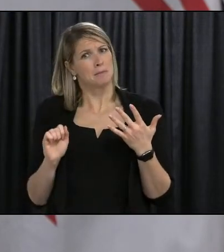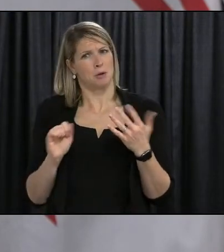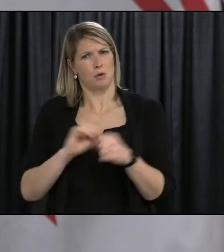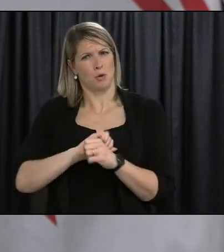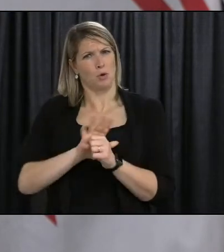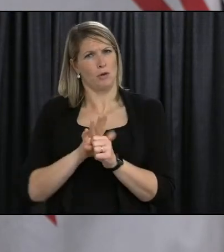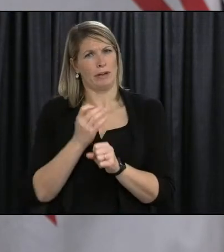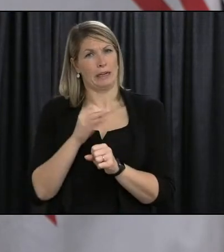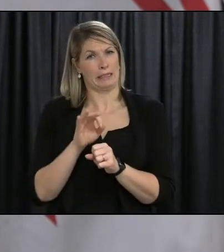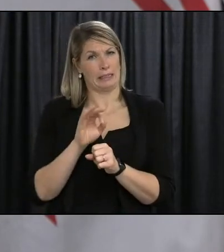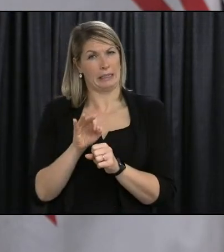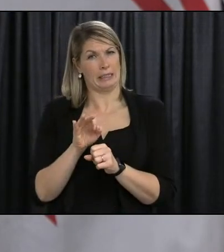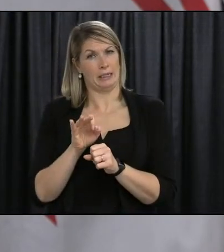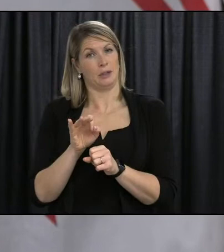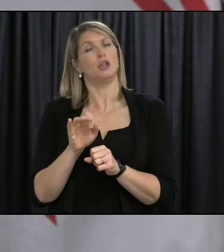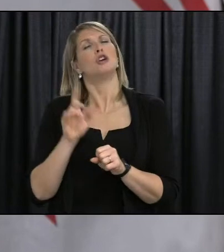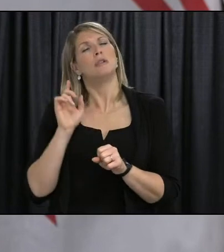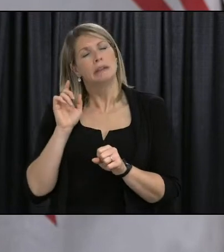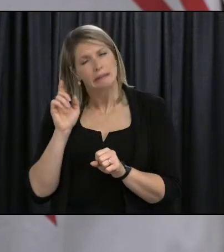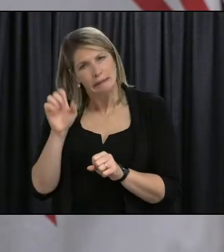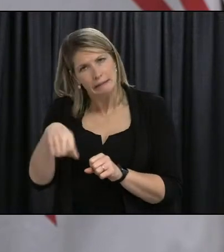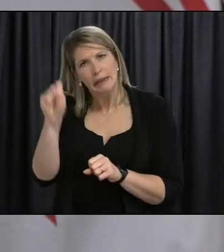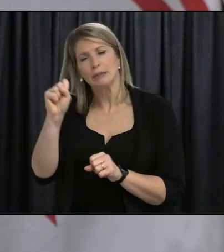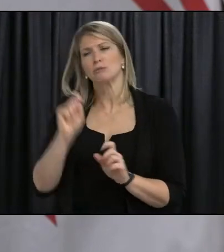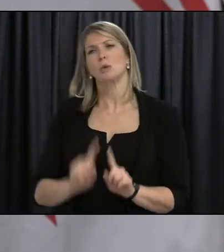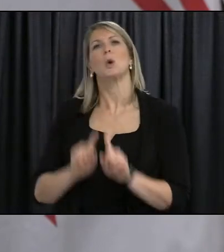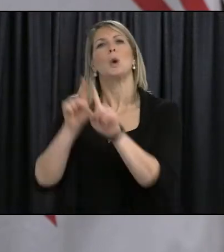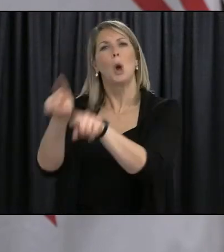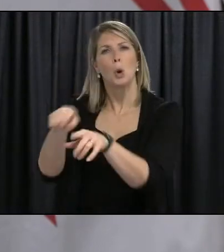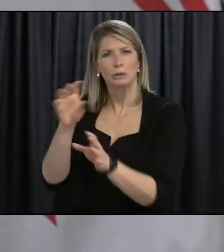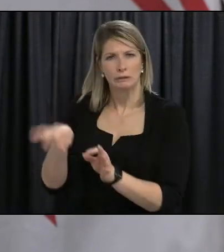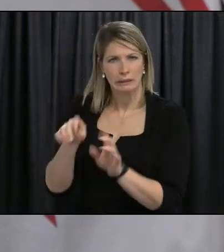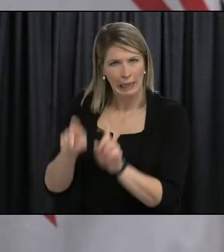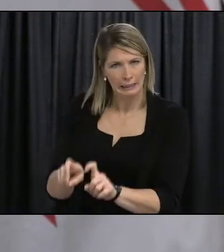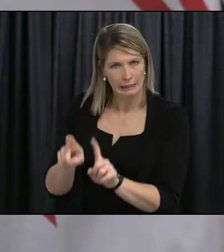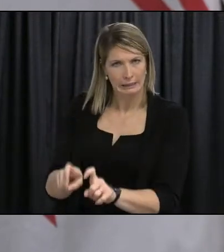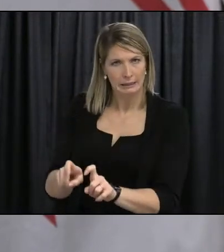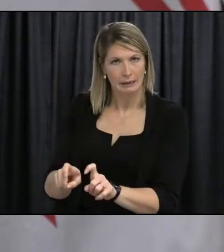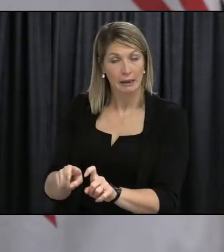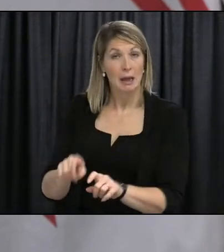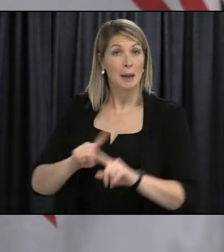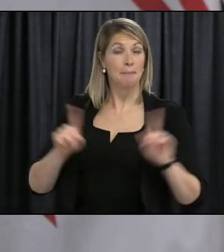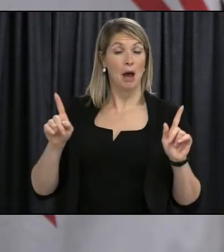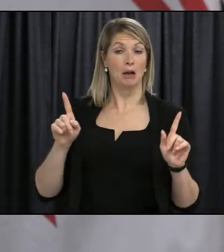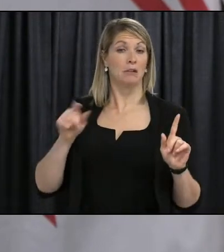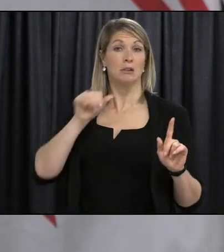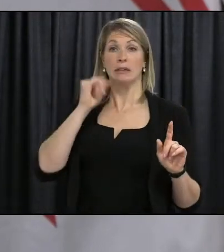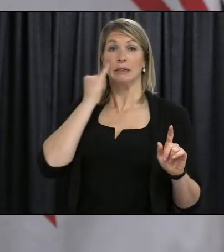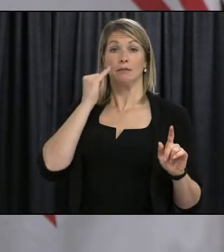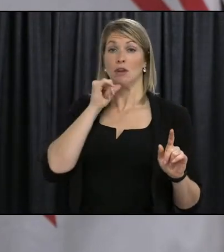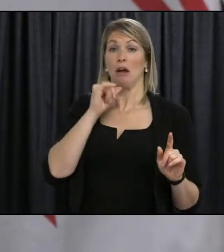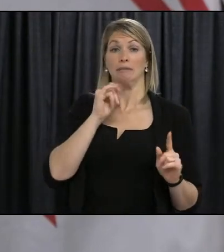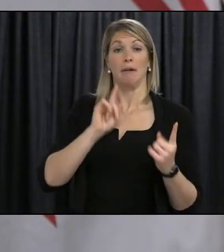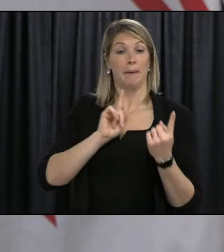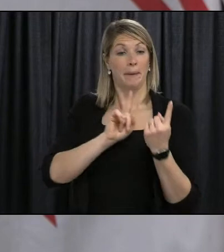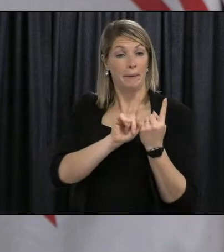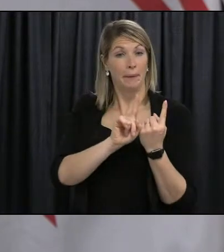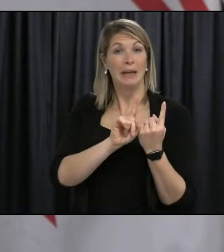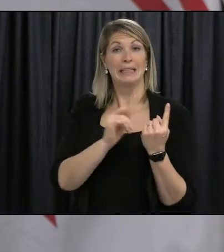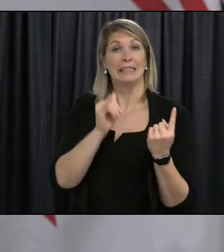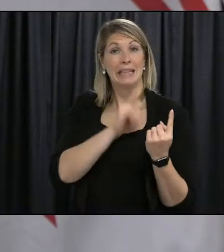to be tested. But for someone who doesn't have any symptoms, who doesn't have a close exposure,